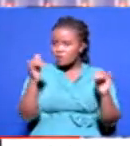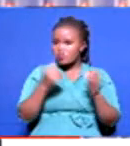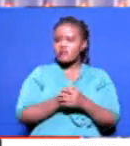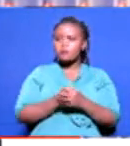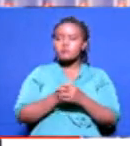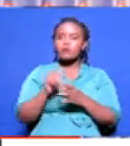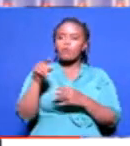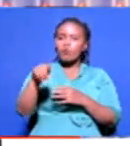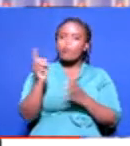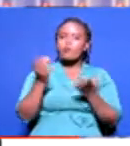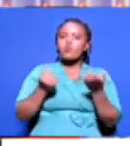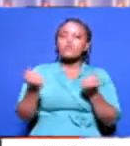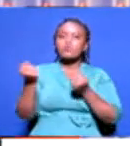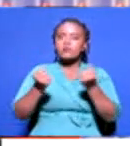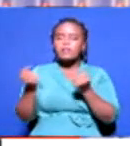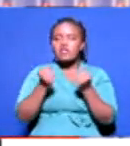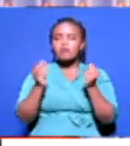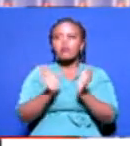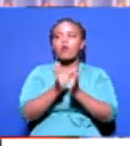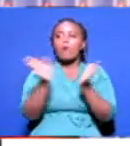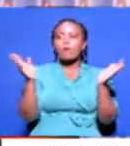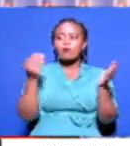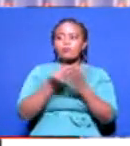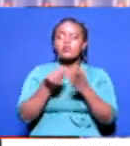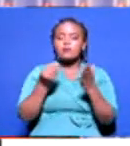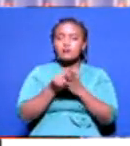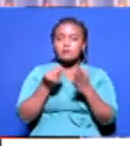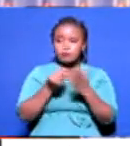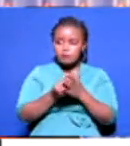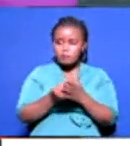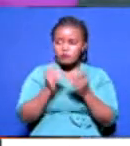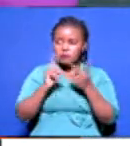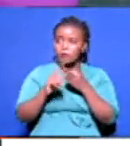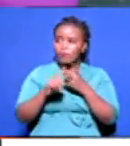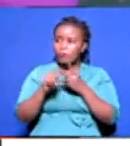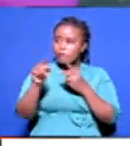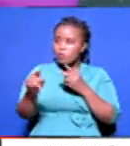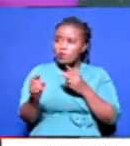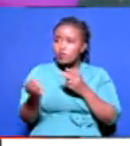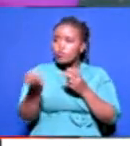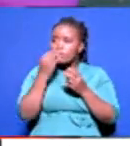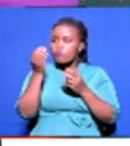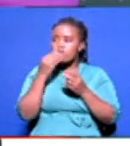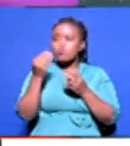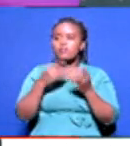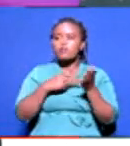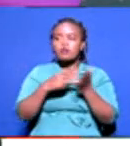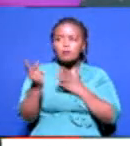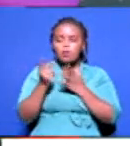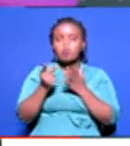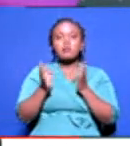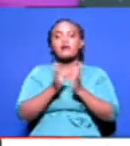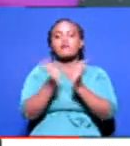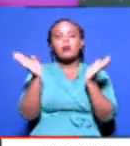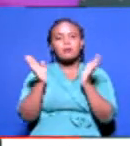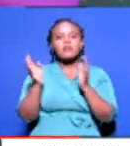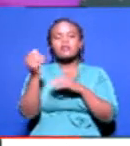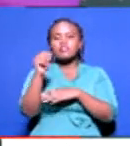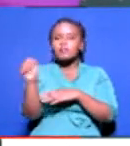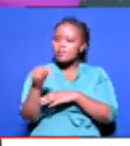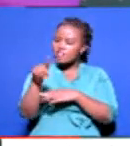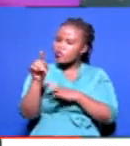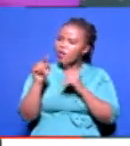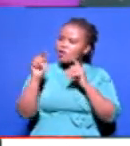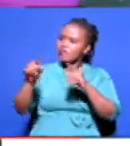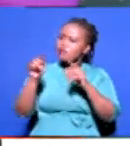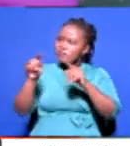money in that state. You eat food bought by that public state that you're condemning. You live